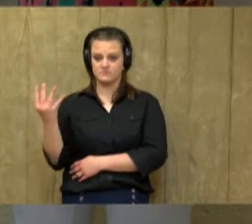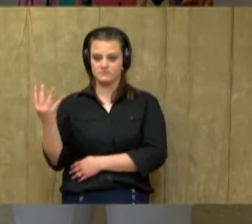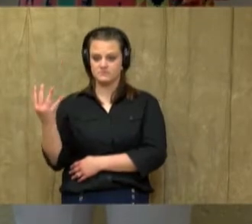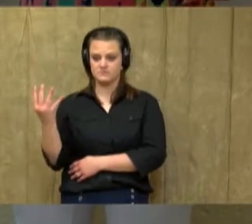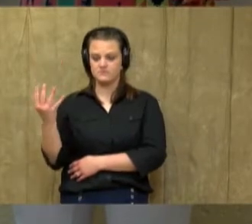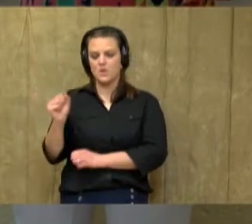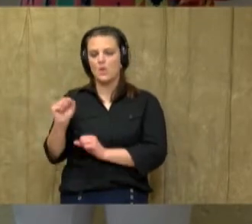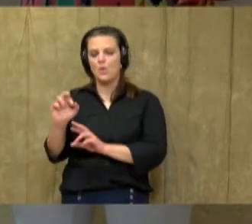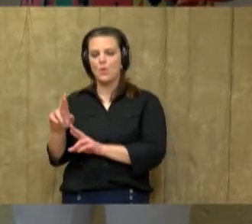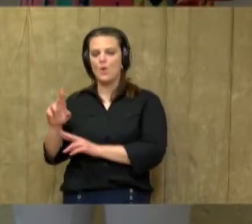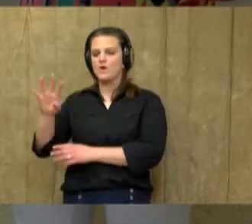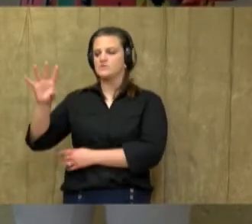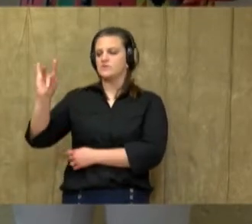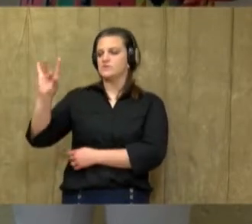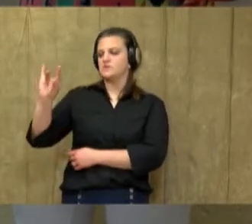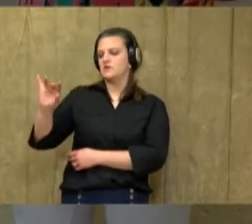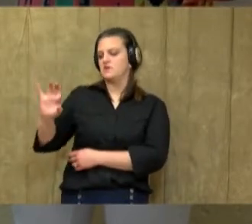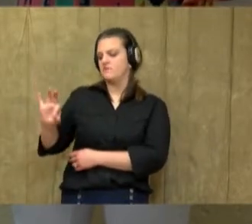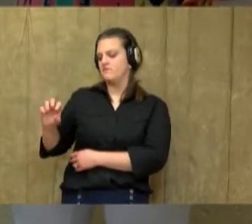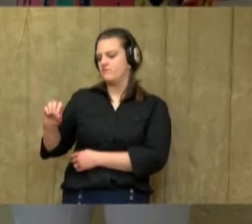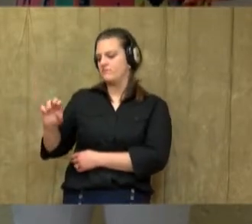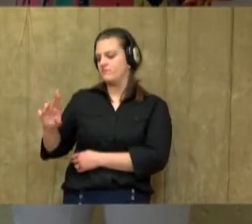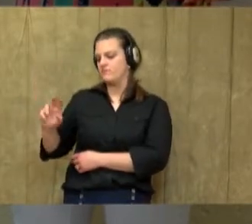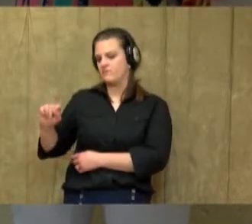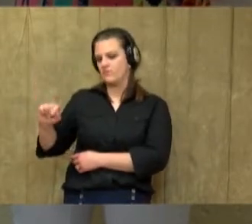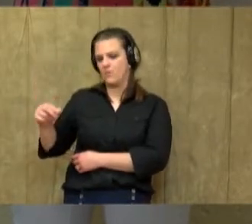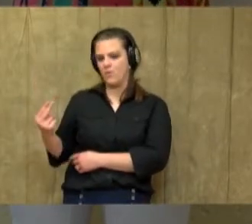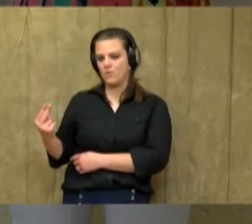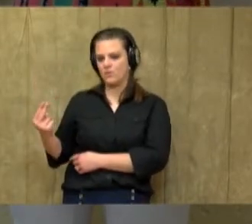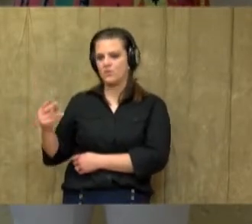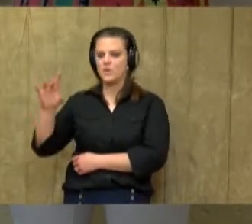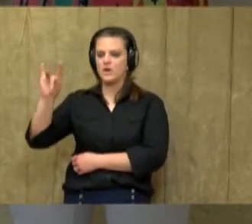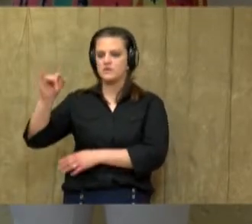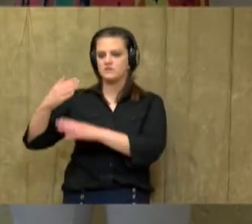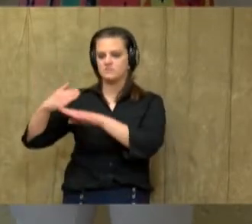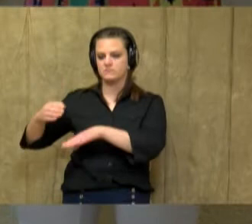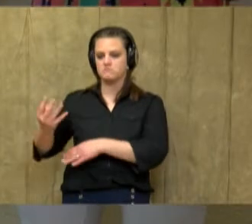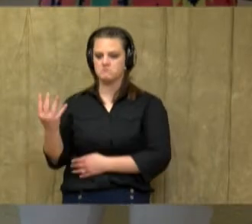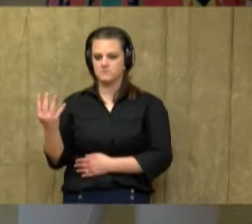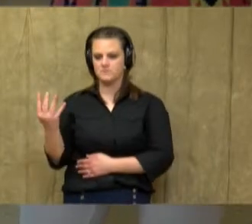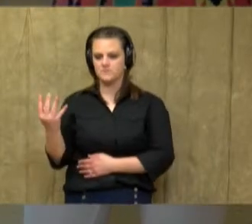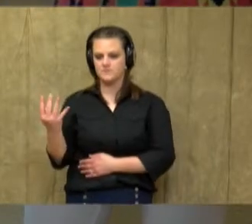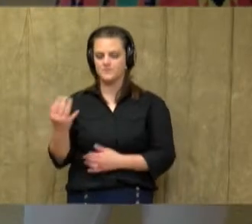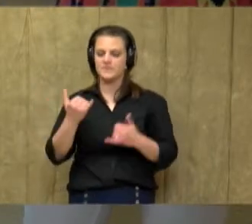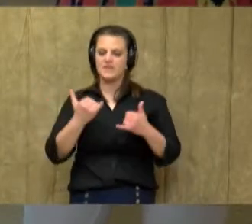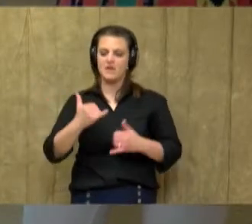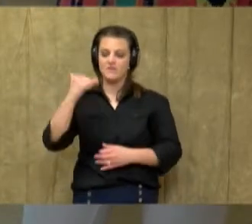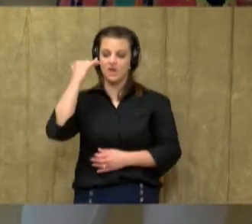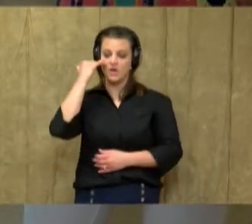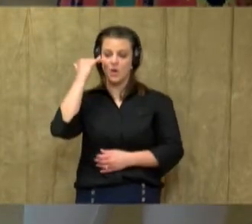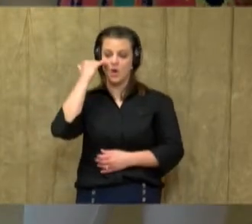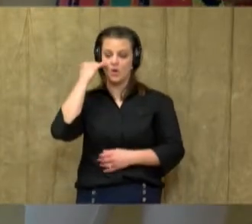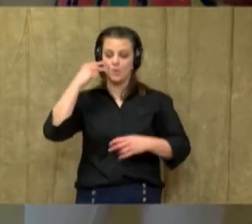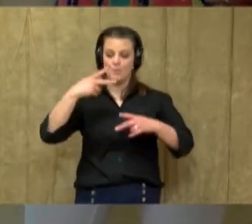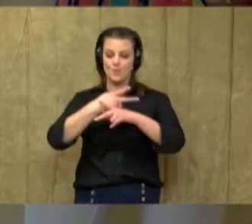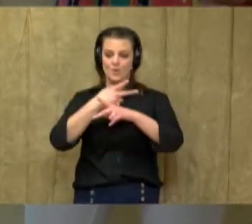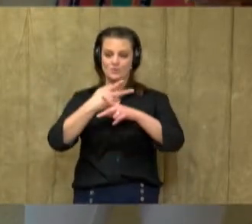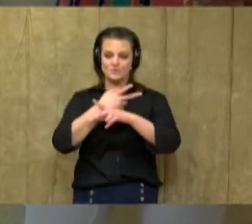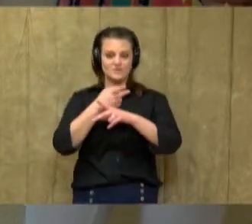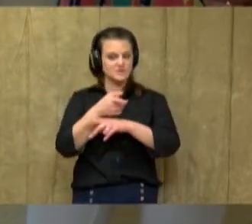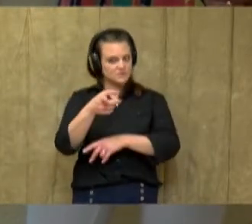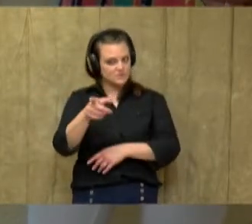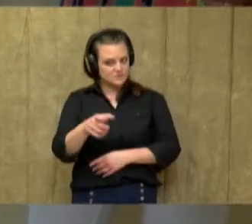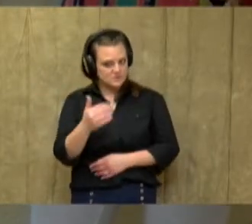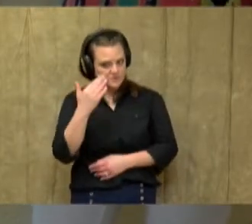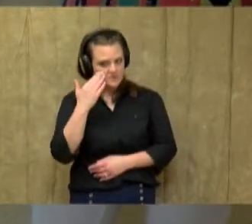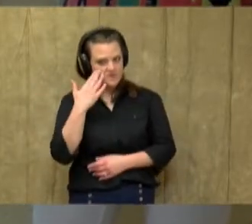18/4, or 18 divided by 4. Now, if I know my multiplication facts, which you should in